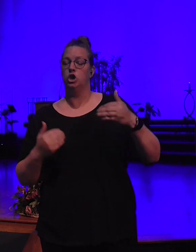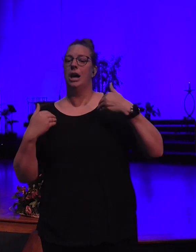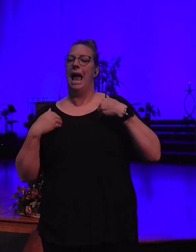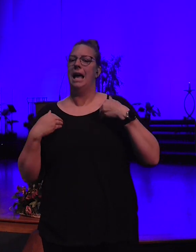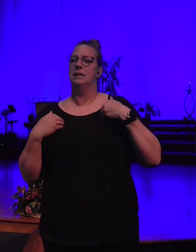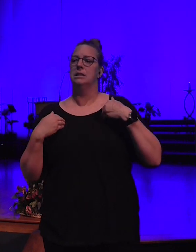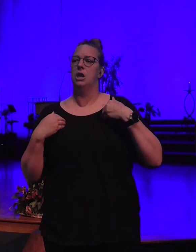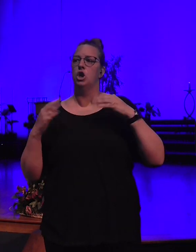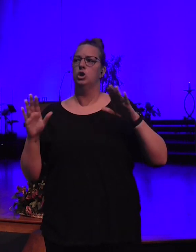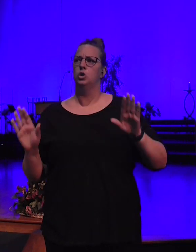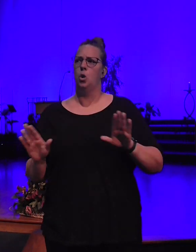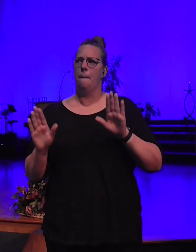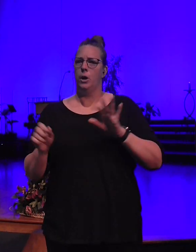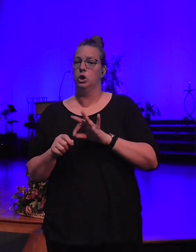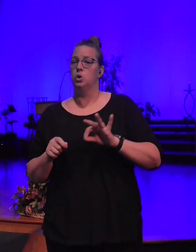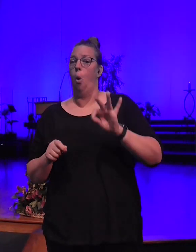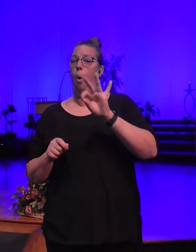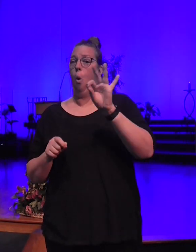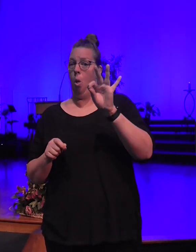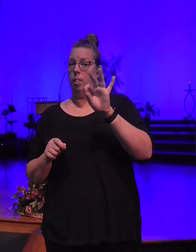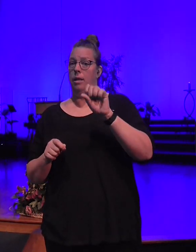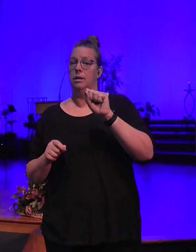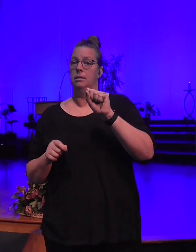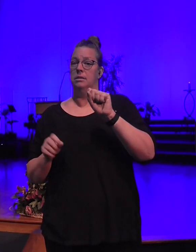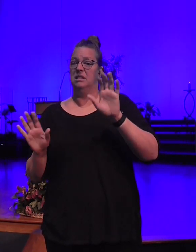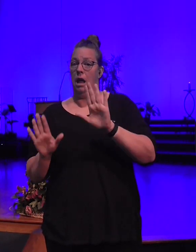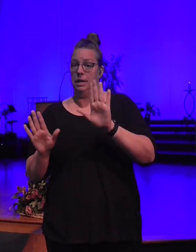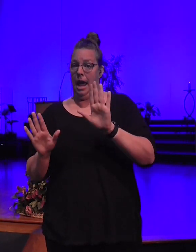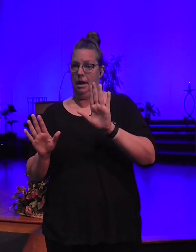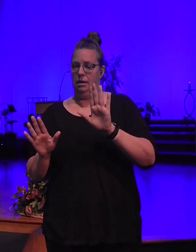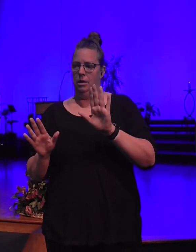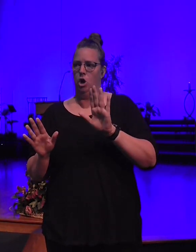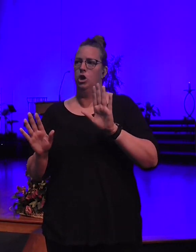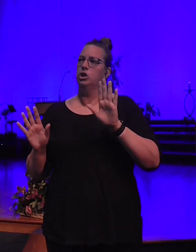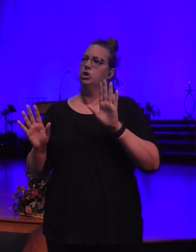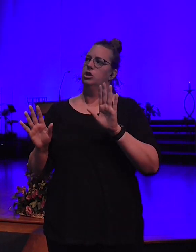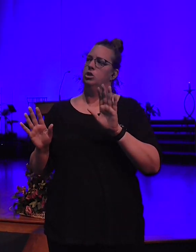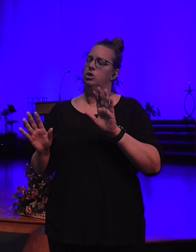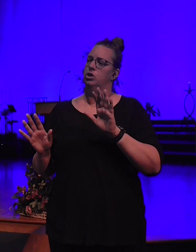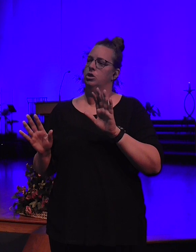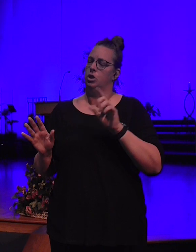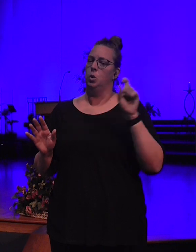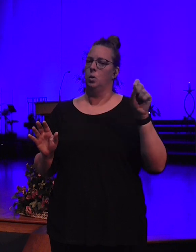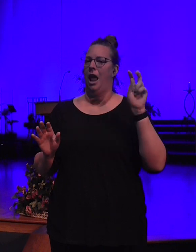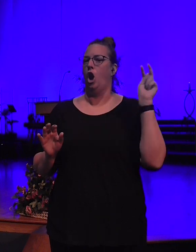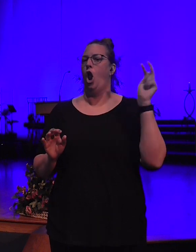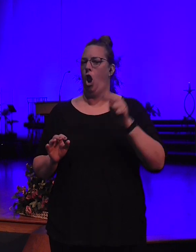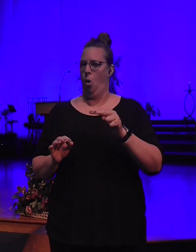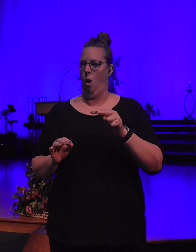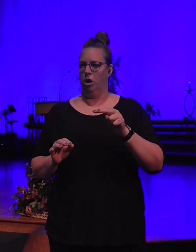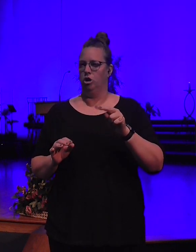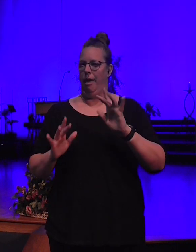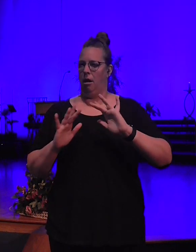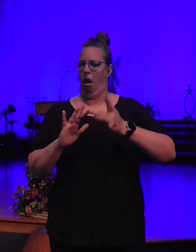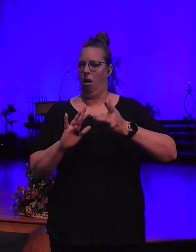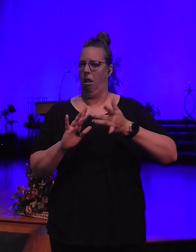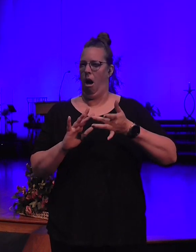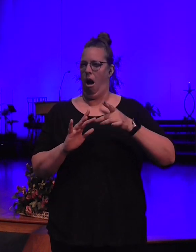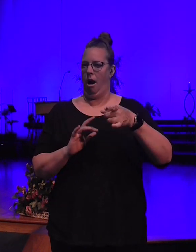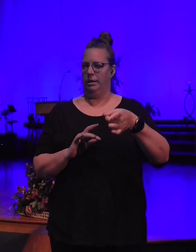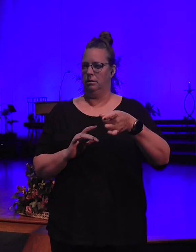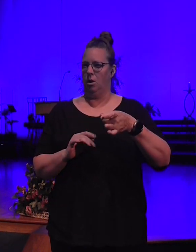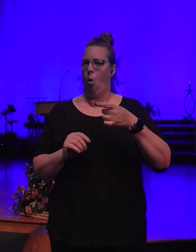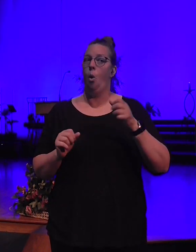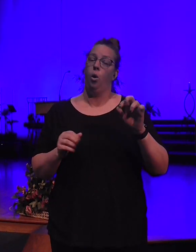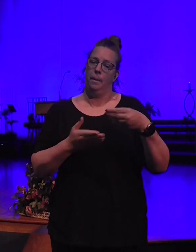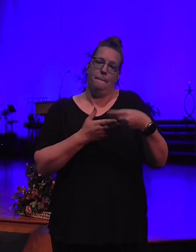with Oprah. You can go on Super Soul Sunday, look up Jamie Kern Lima, and you can watch that. Or you can